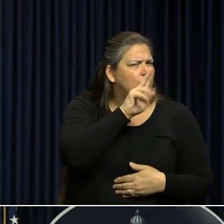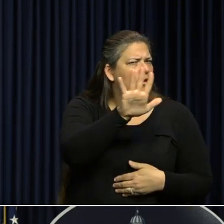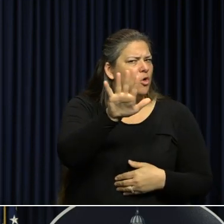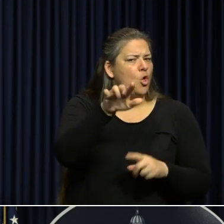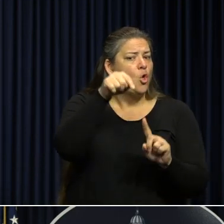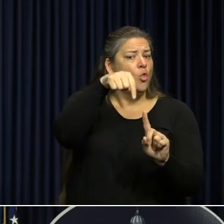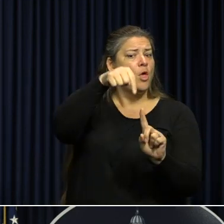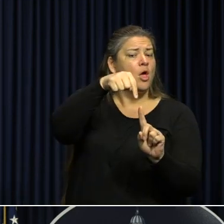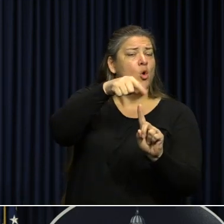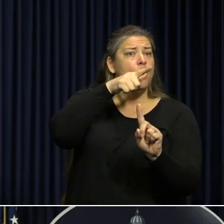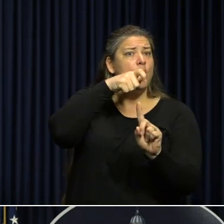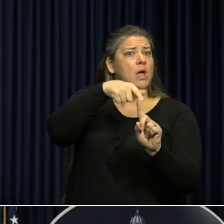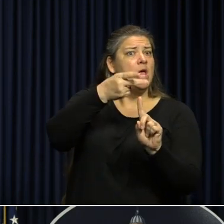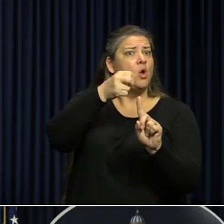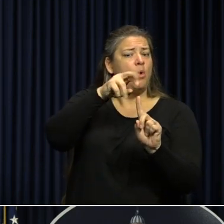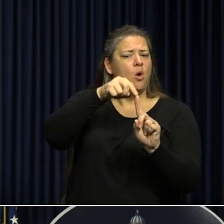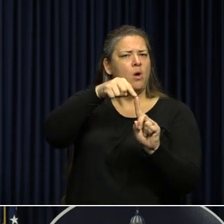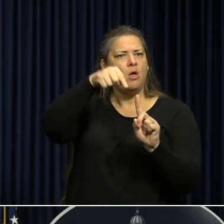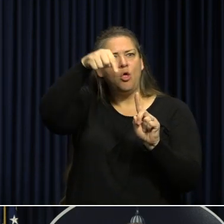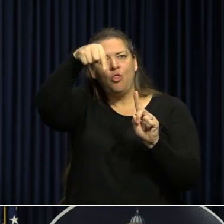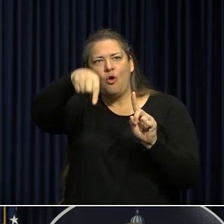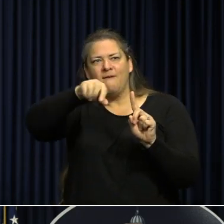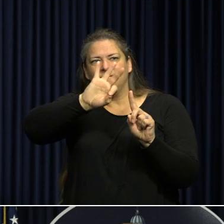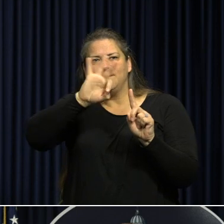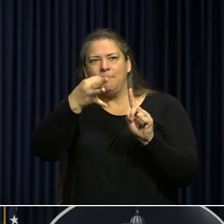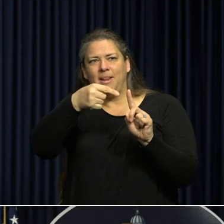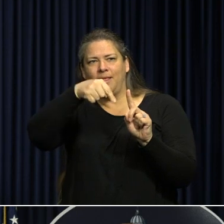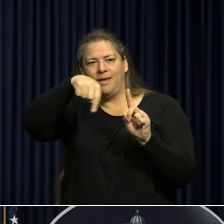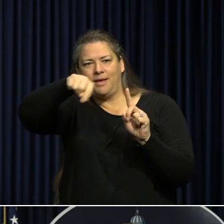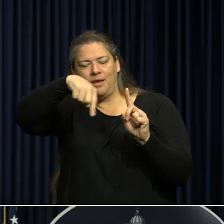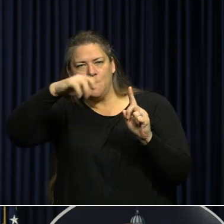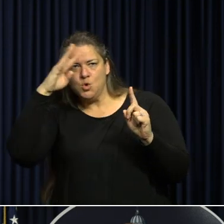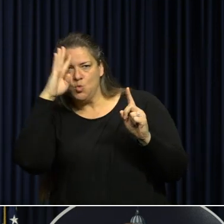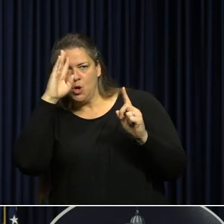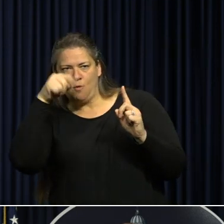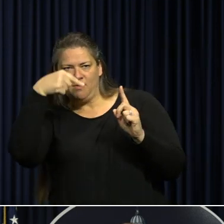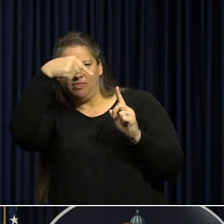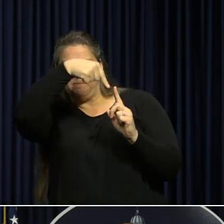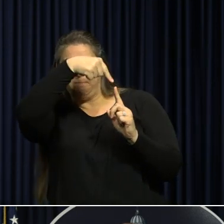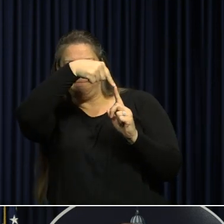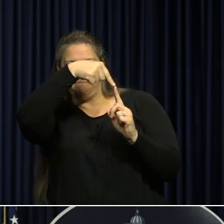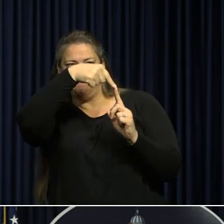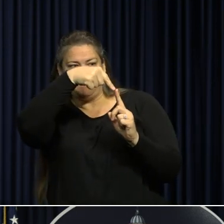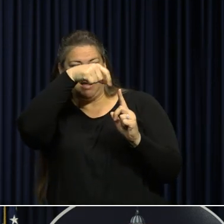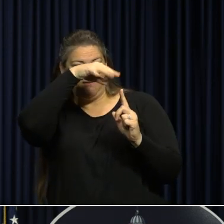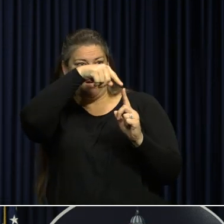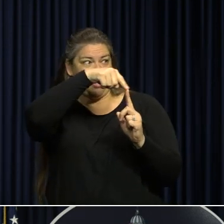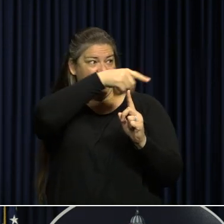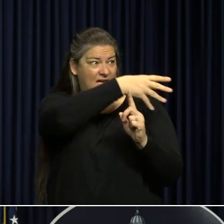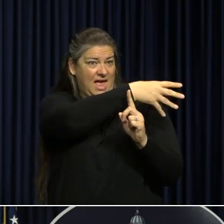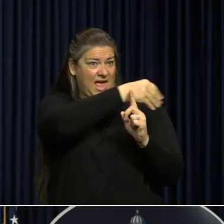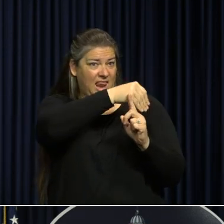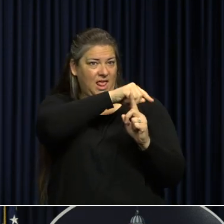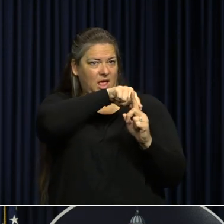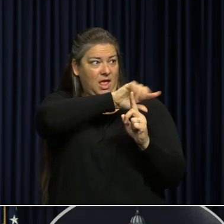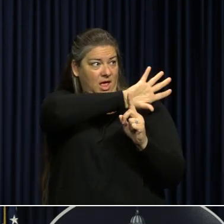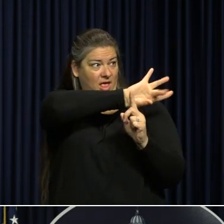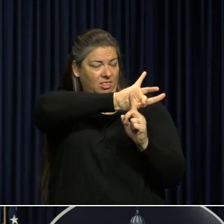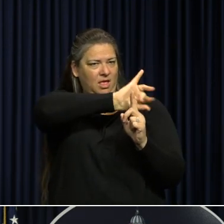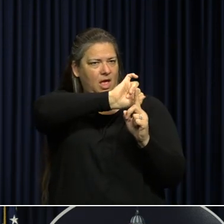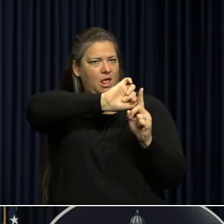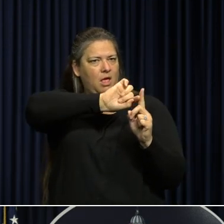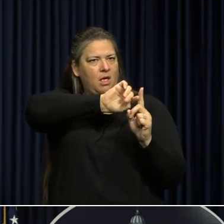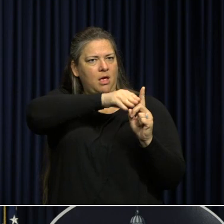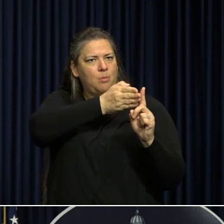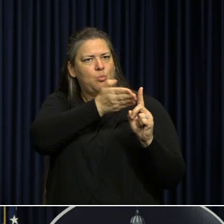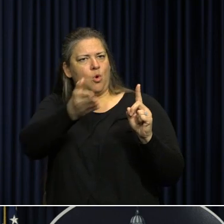that are worried about them, that they could potentially bring the virus home to themselves. So this is